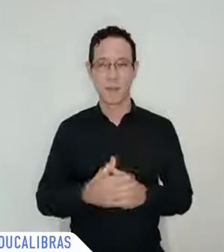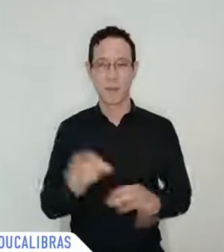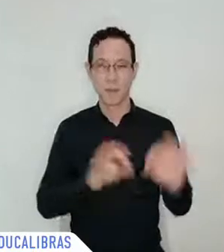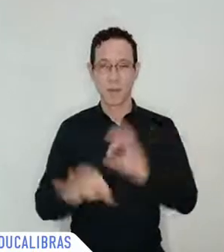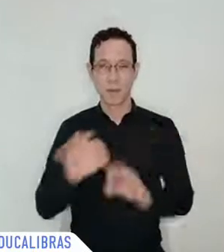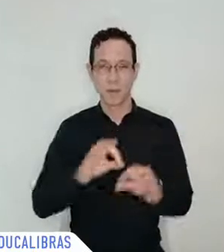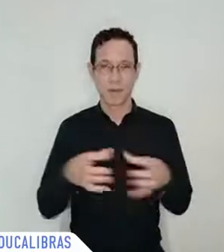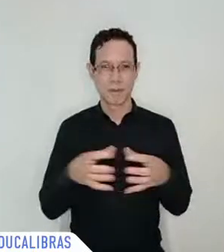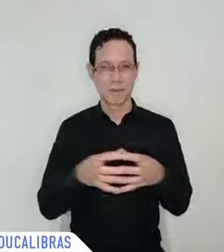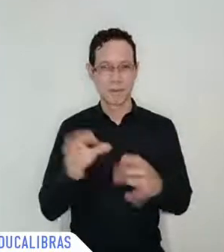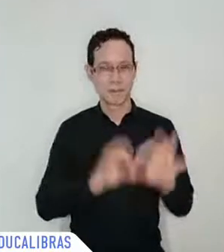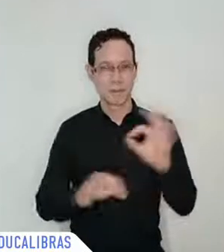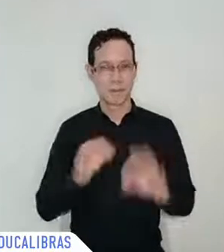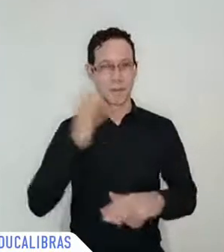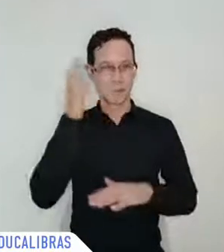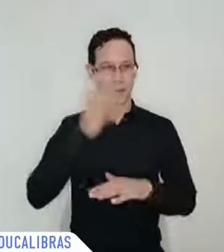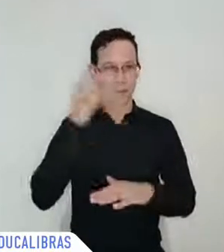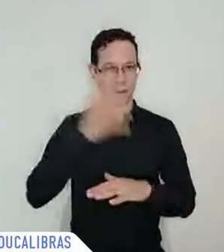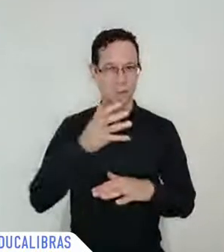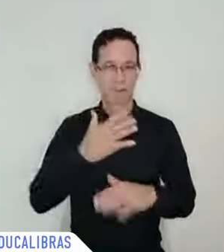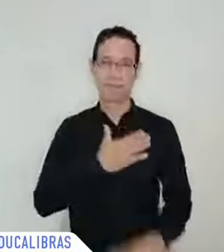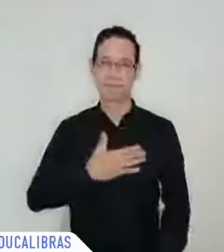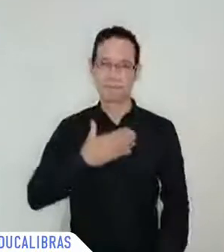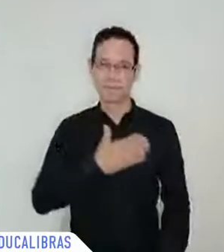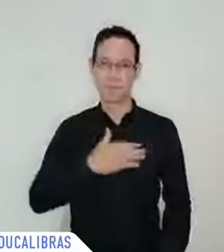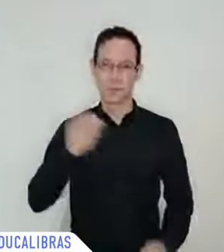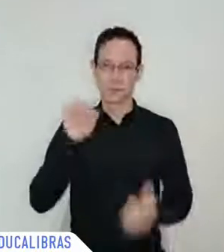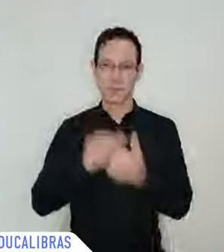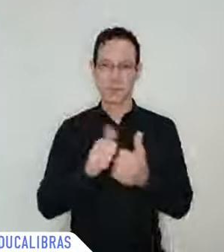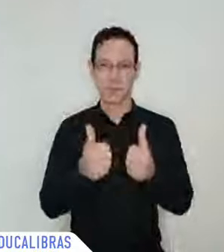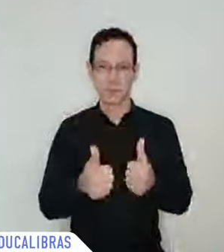Fábio, for the invitation, for the mediation.